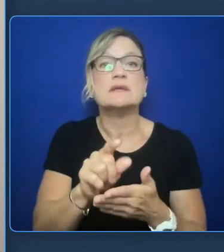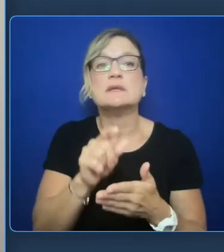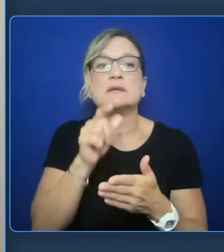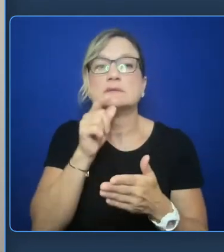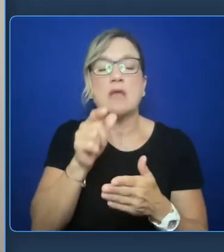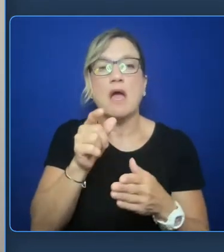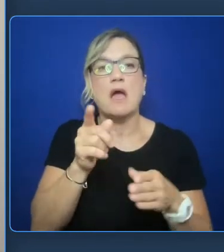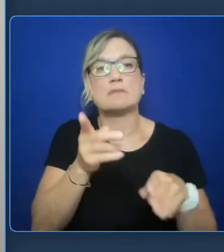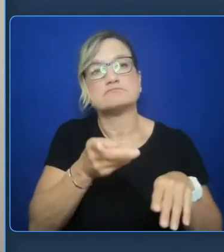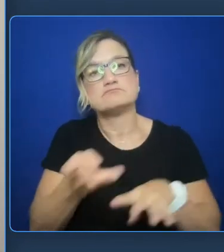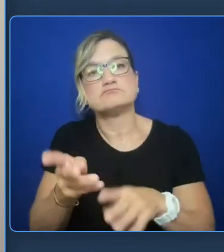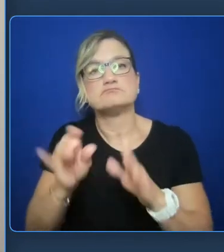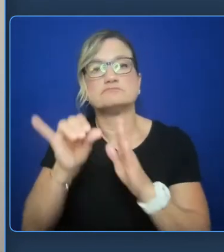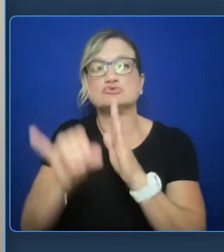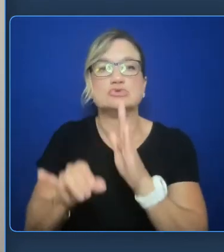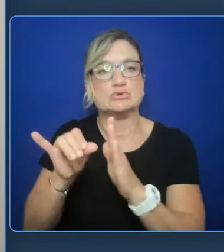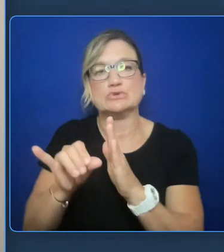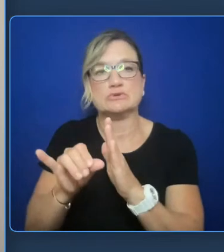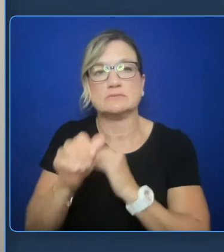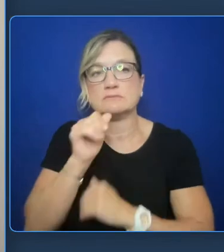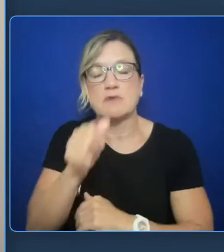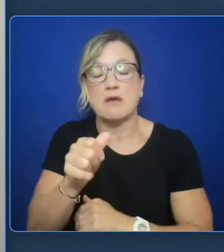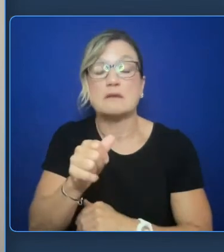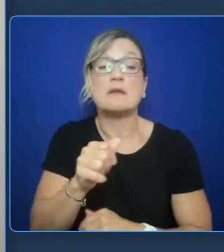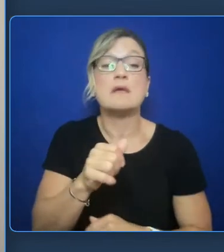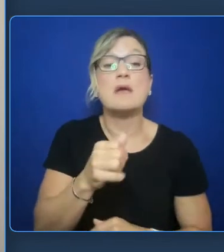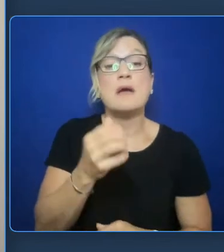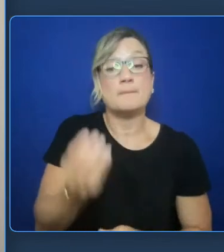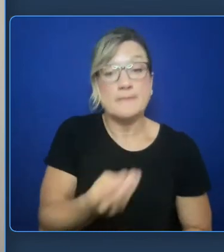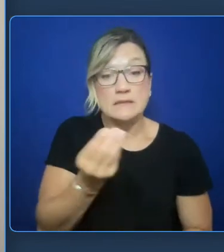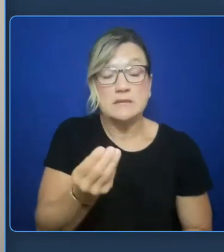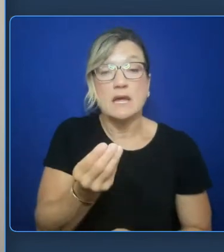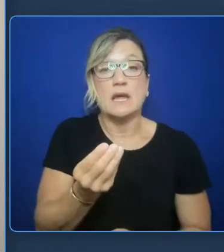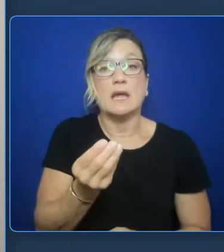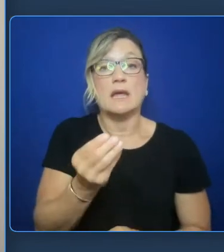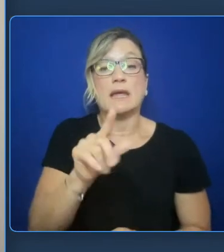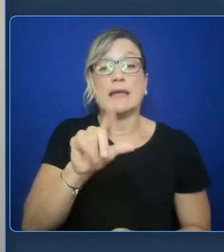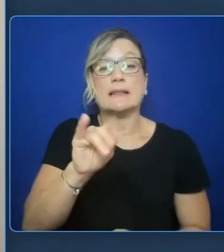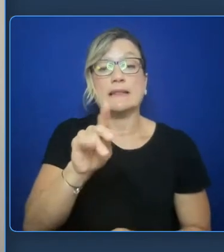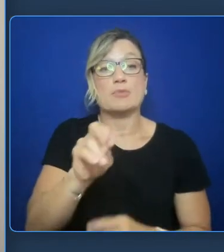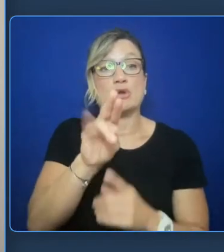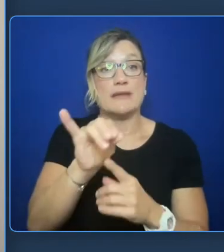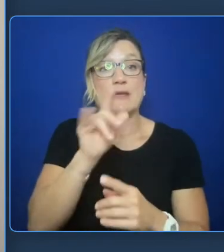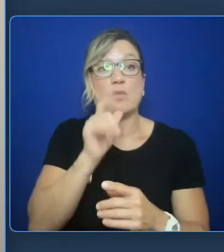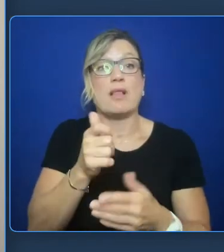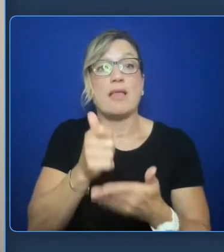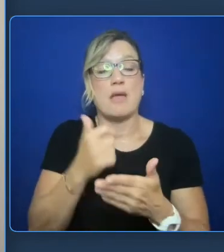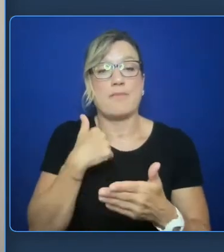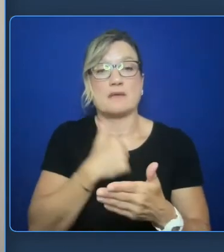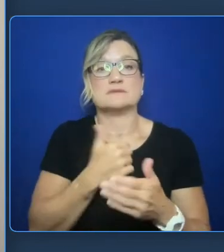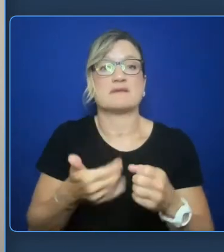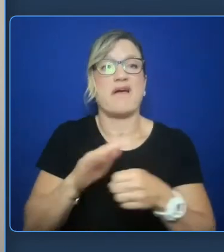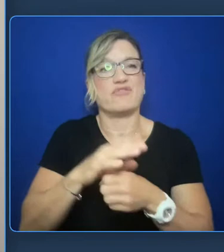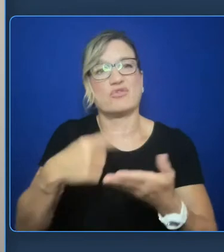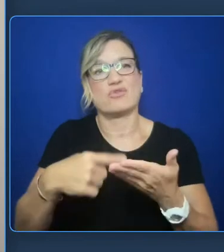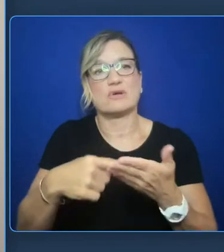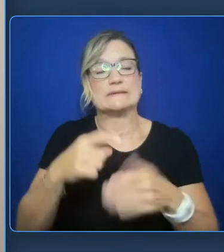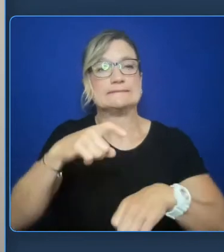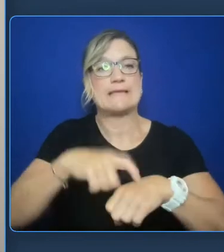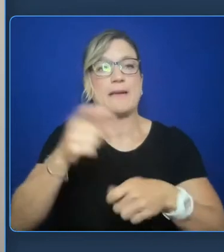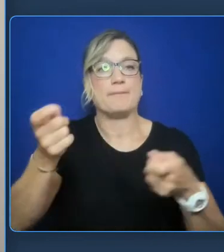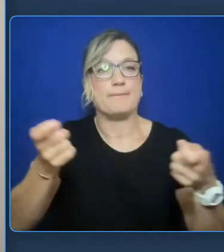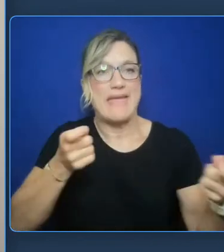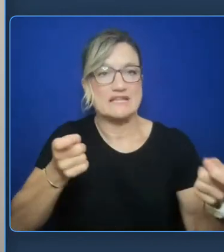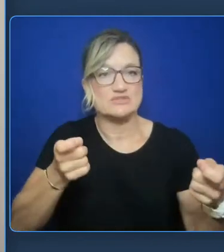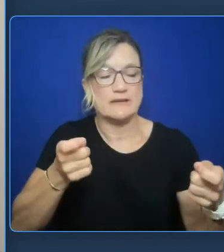YouTube. And then Monday, I believe Liberty is going to help us cover time management in the second hour.